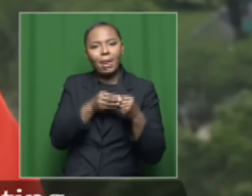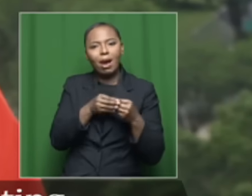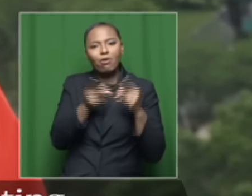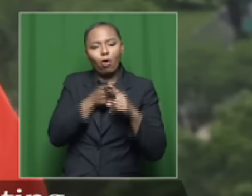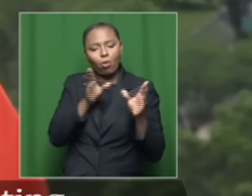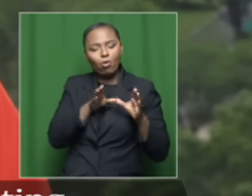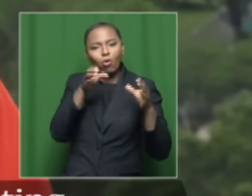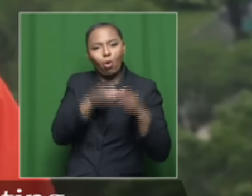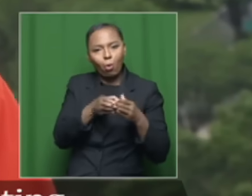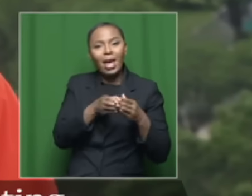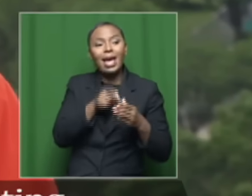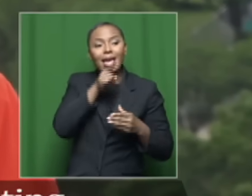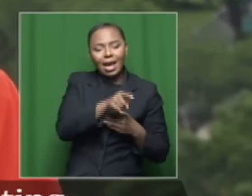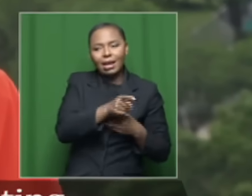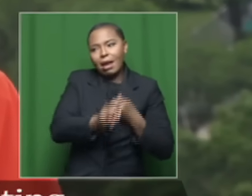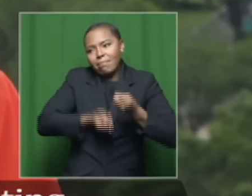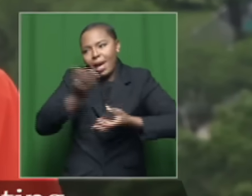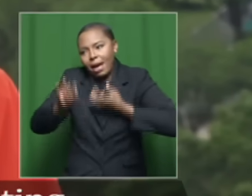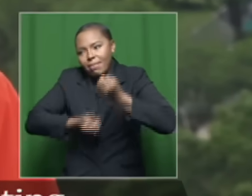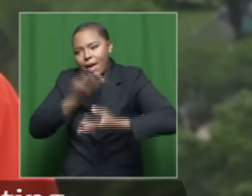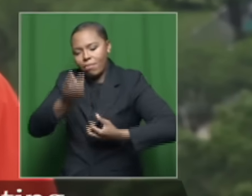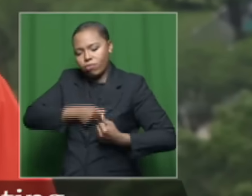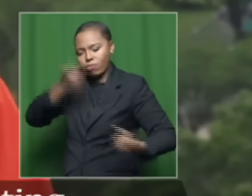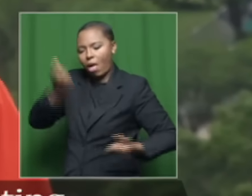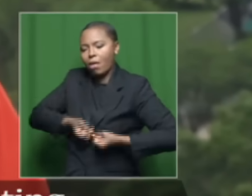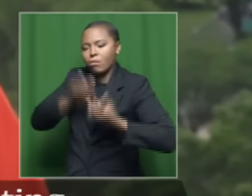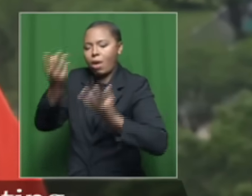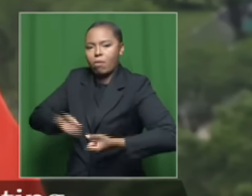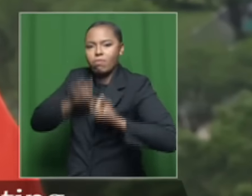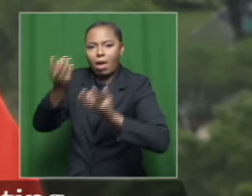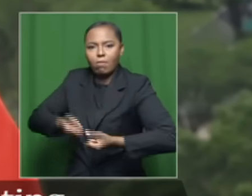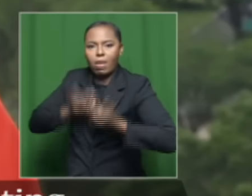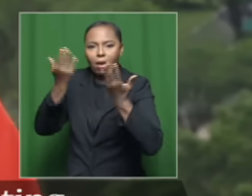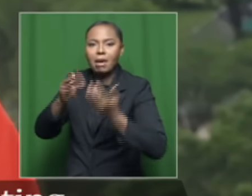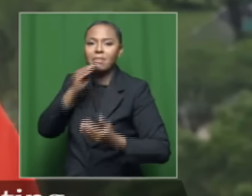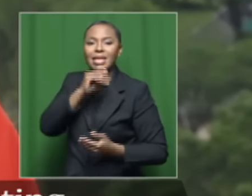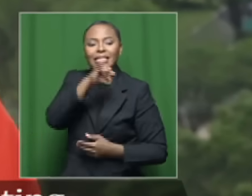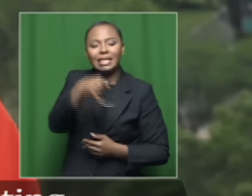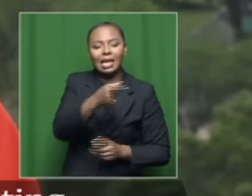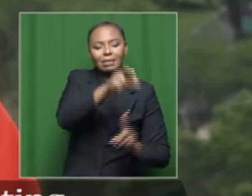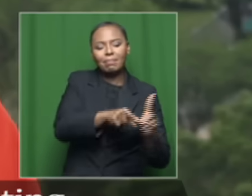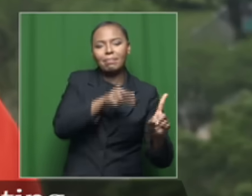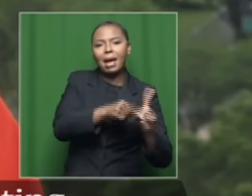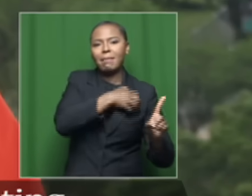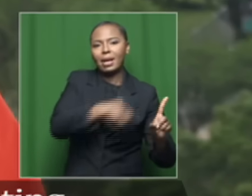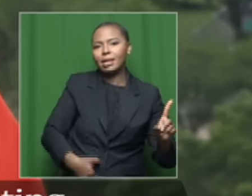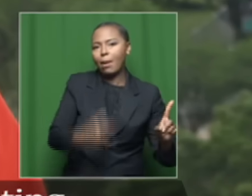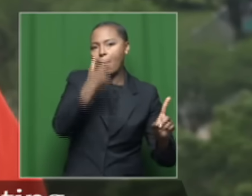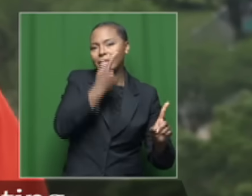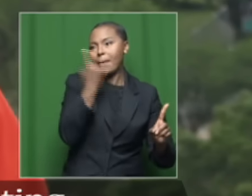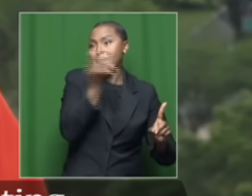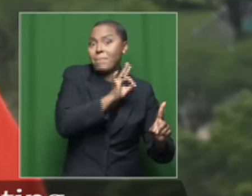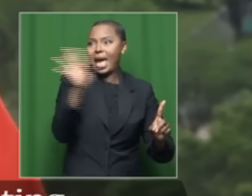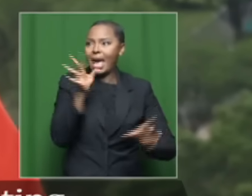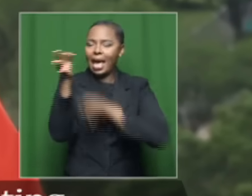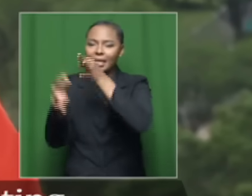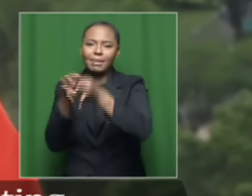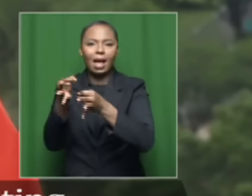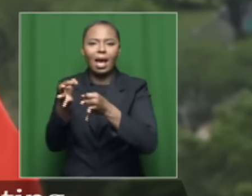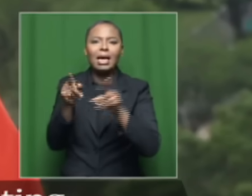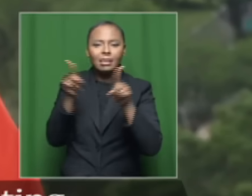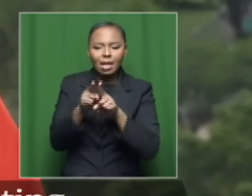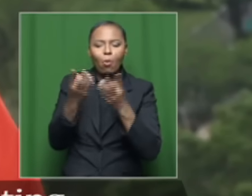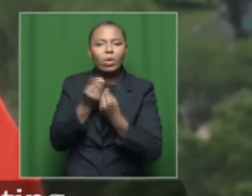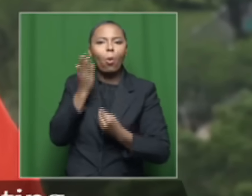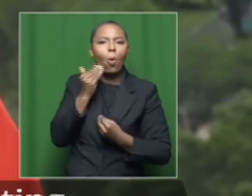to explain it. So it's not just the president explaining it, but it is white members of